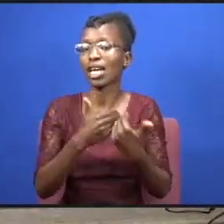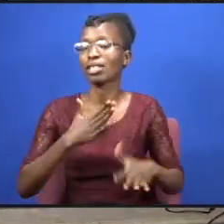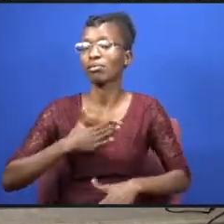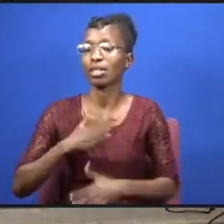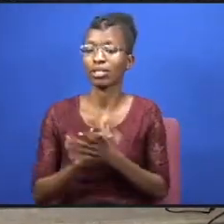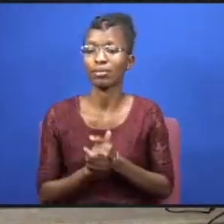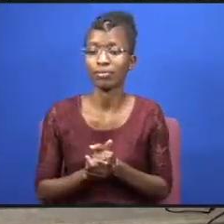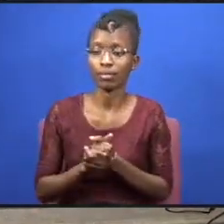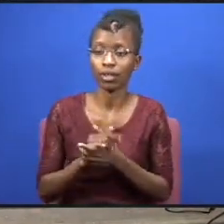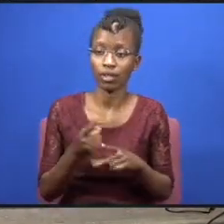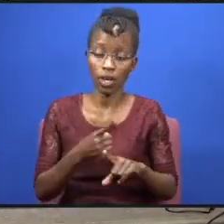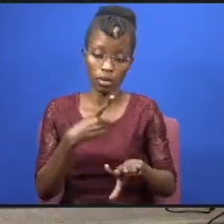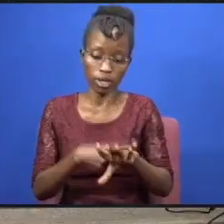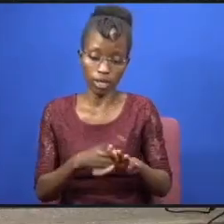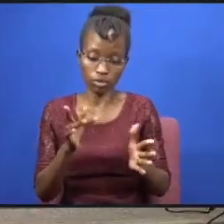heart.